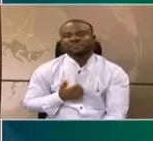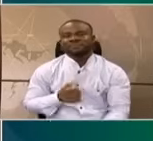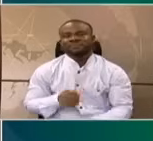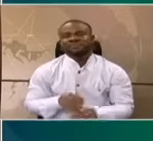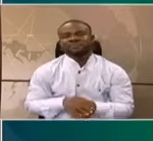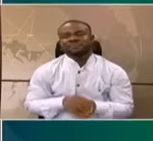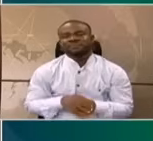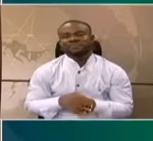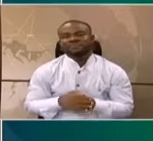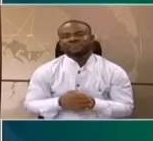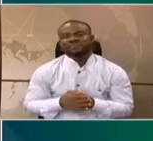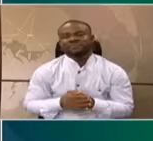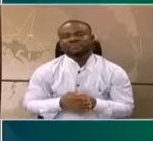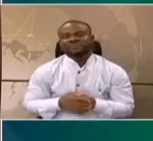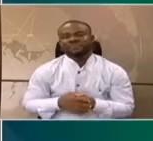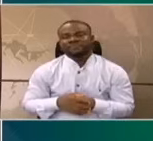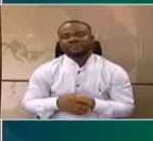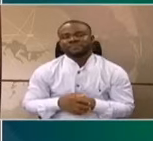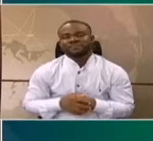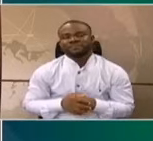Thank you.